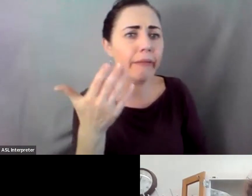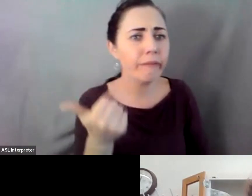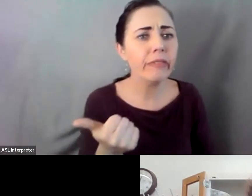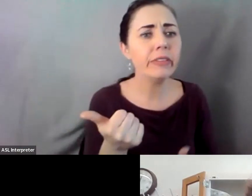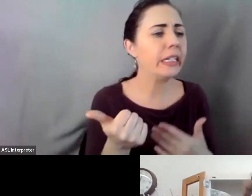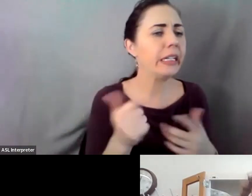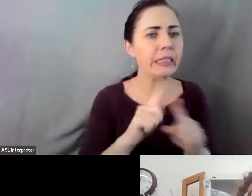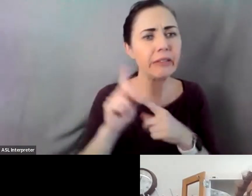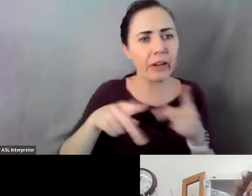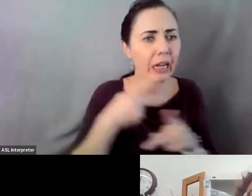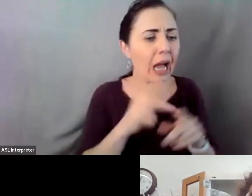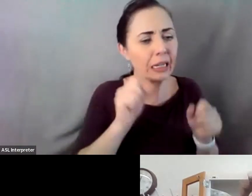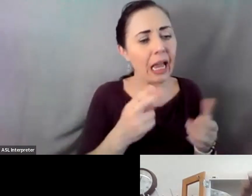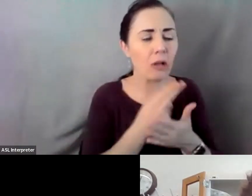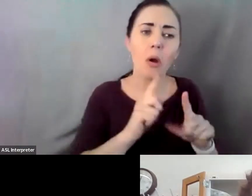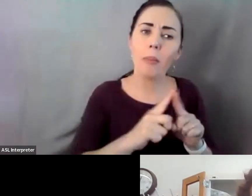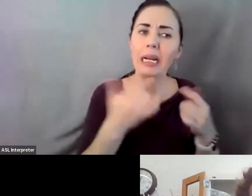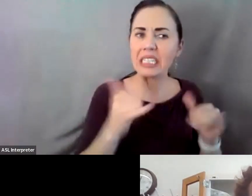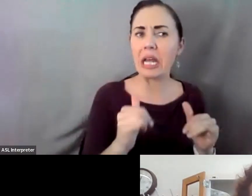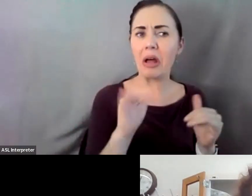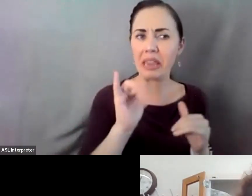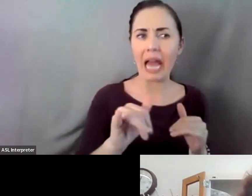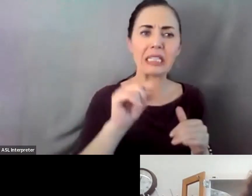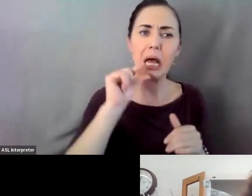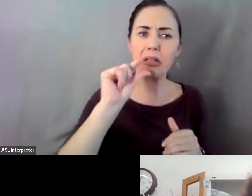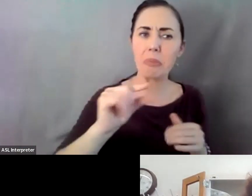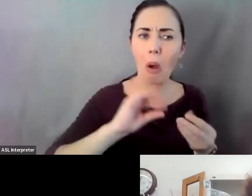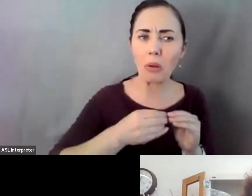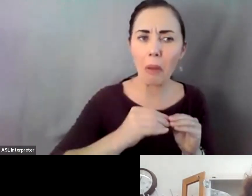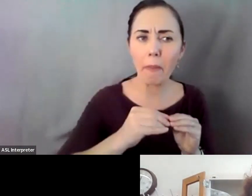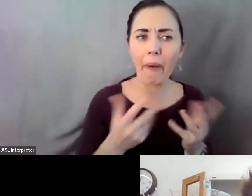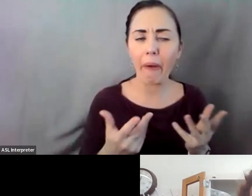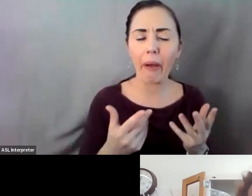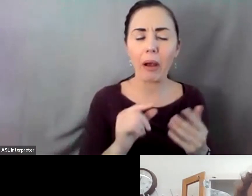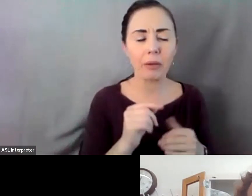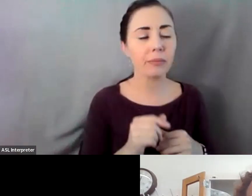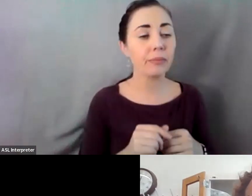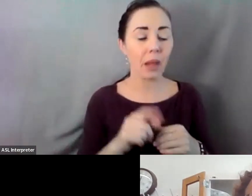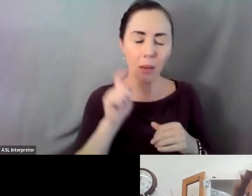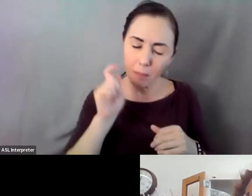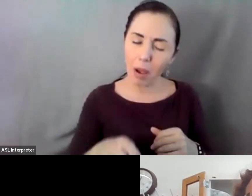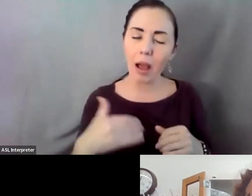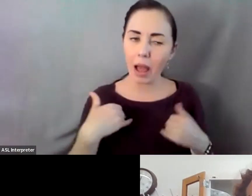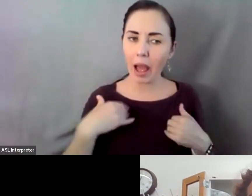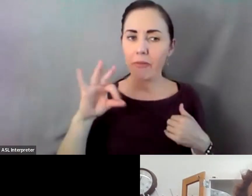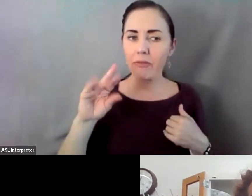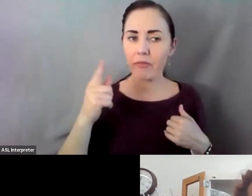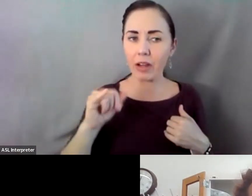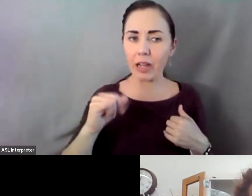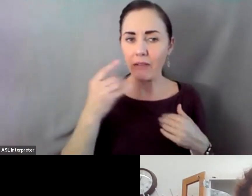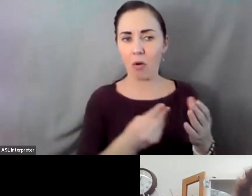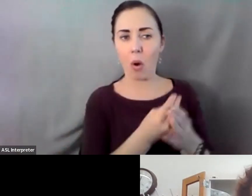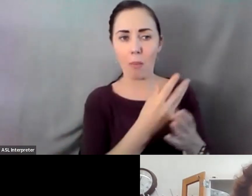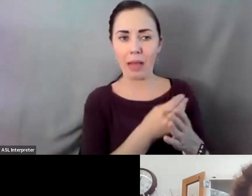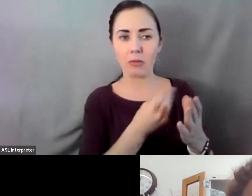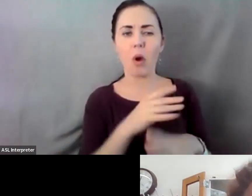order to grow. And those fungi often have to be there in order for the plants to grow there. Now, Okay, wait a minute.